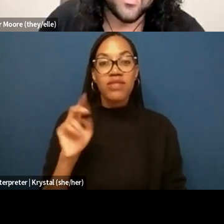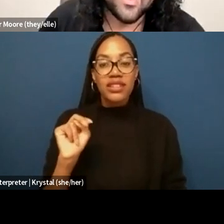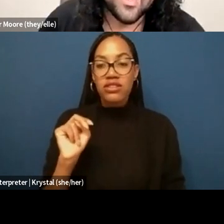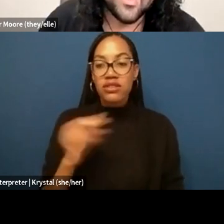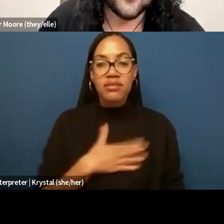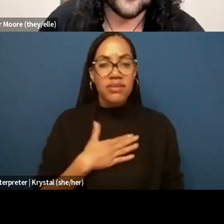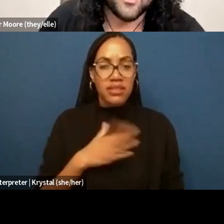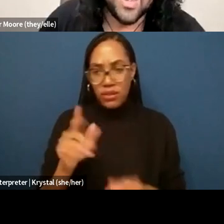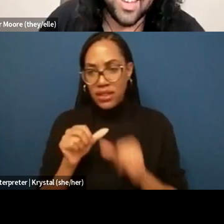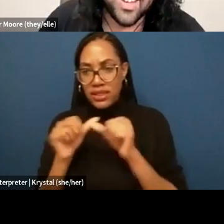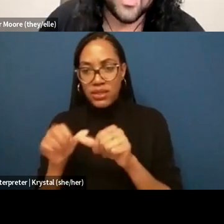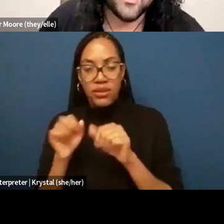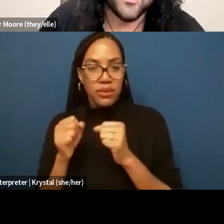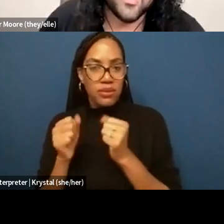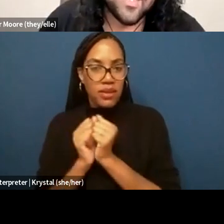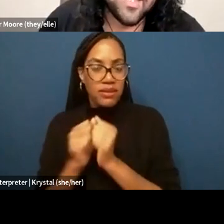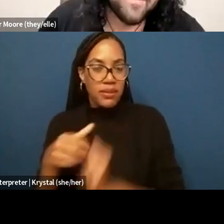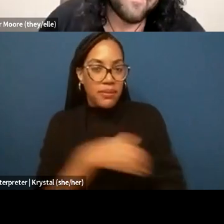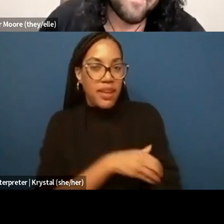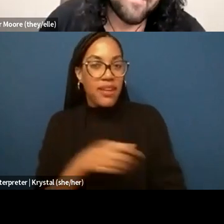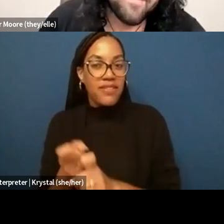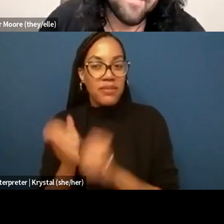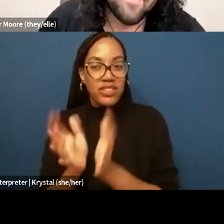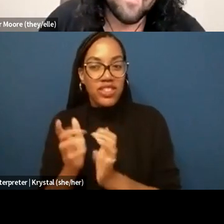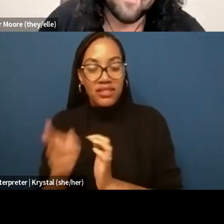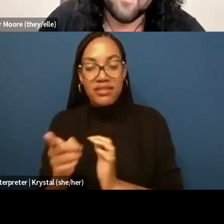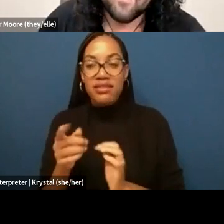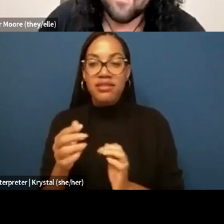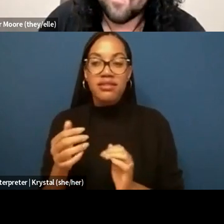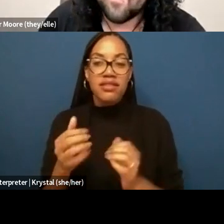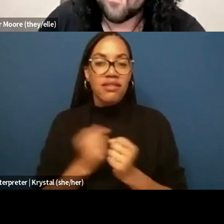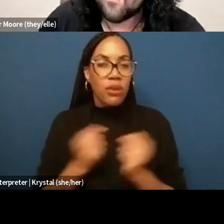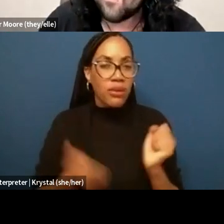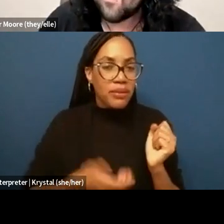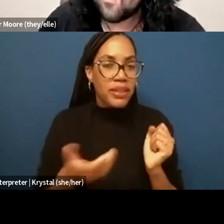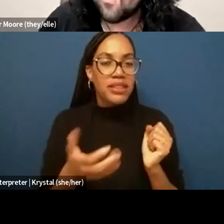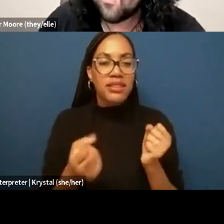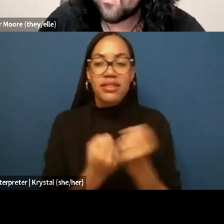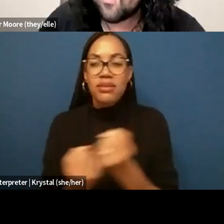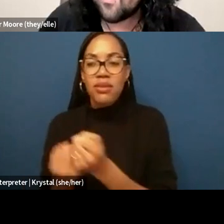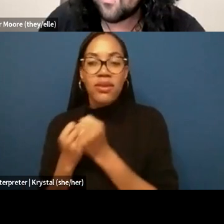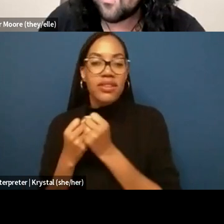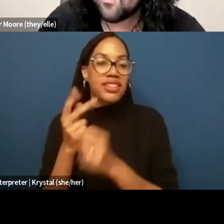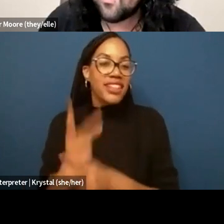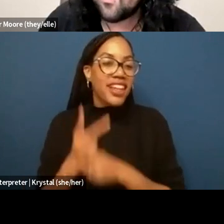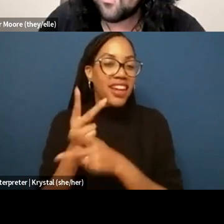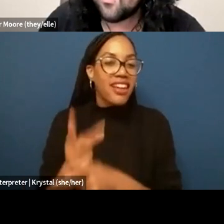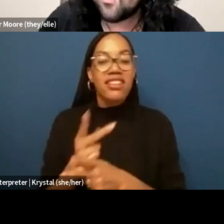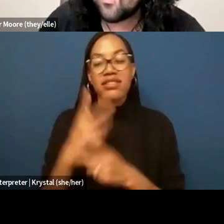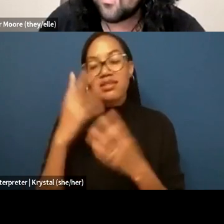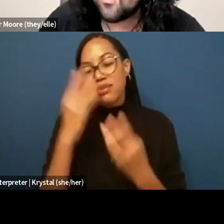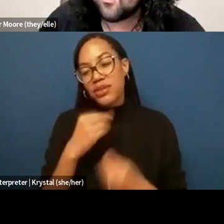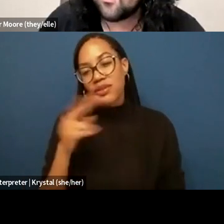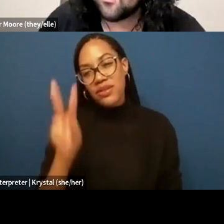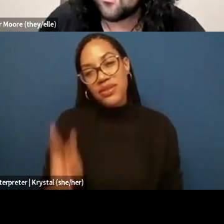want to shout out the vulnerability and the care and the information and the support you all are offering each other in the chat. It's beautiful to